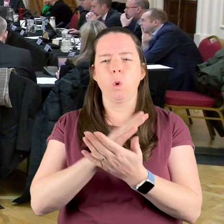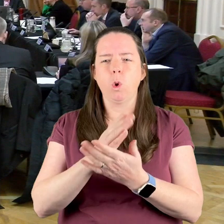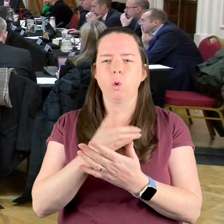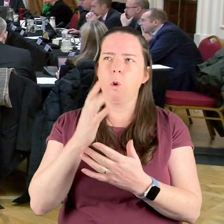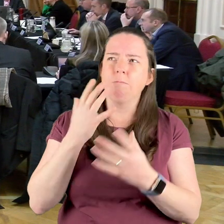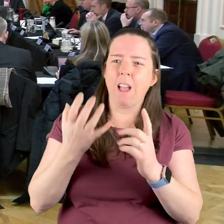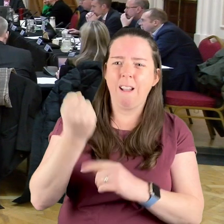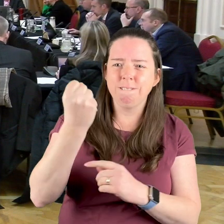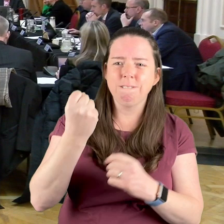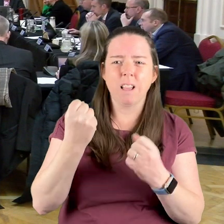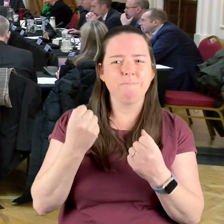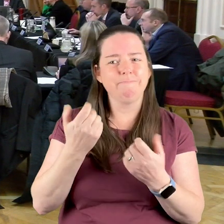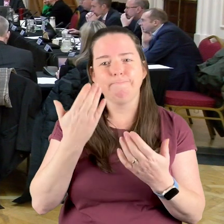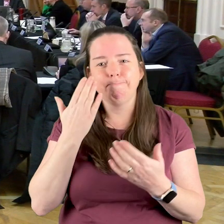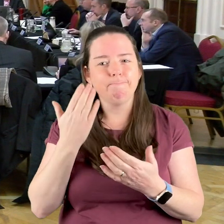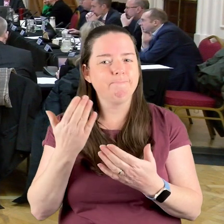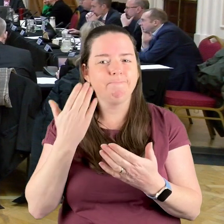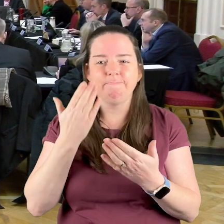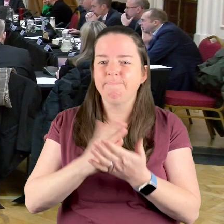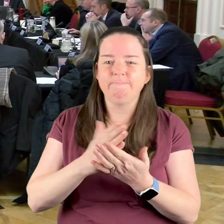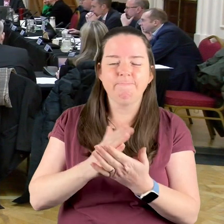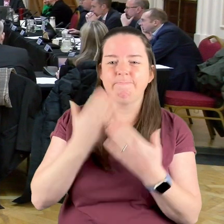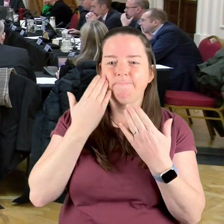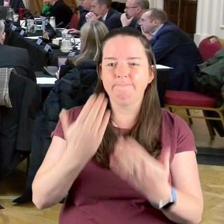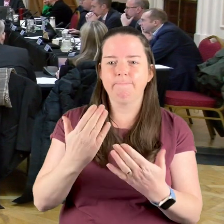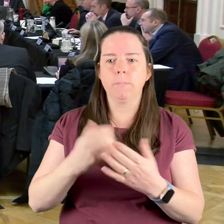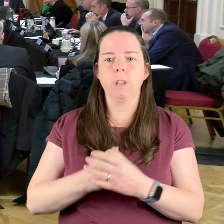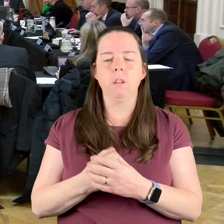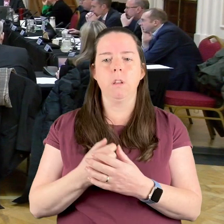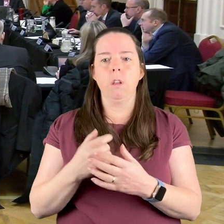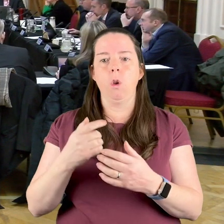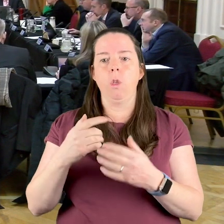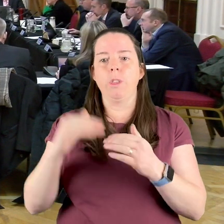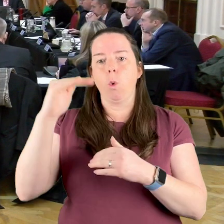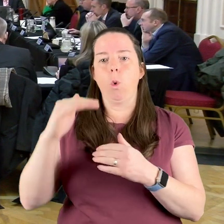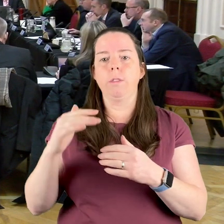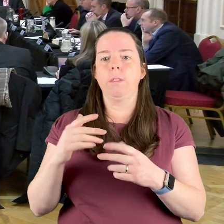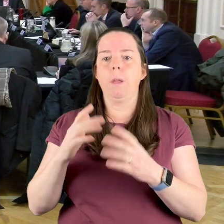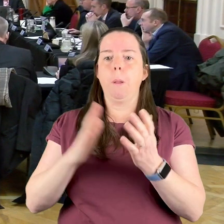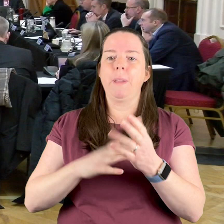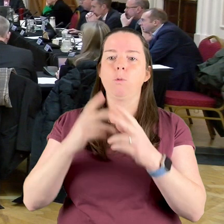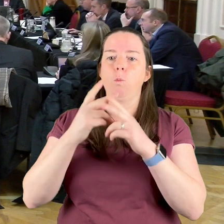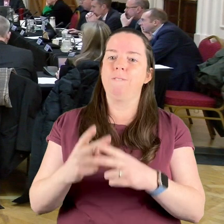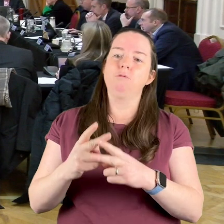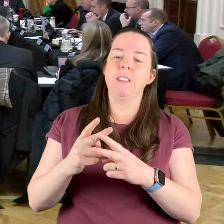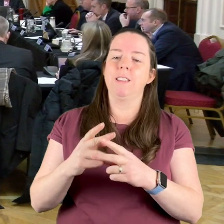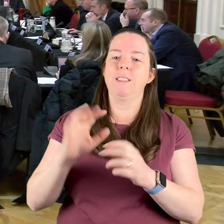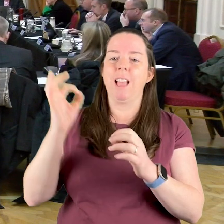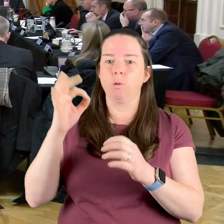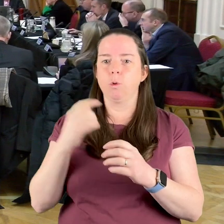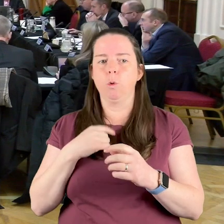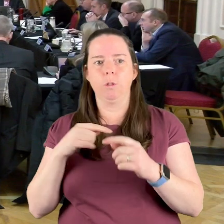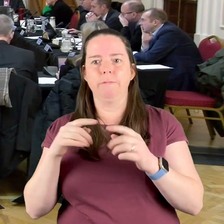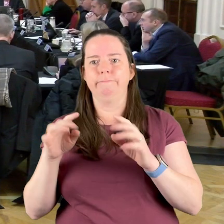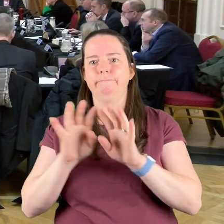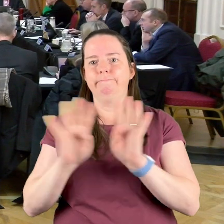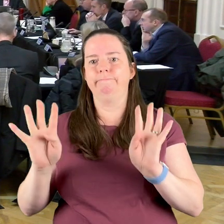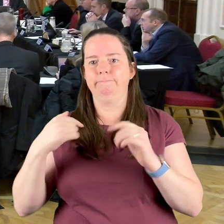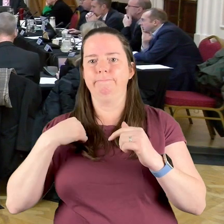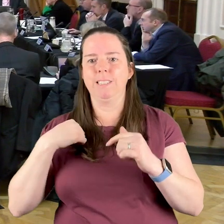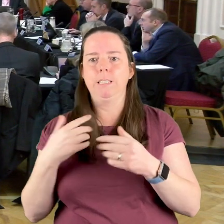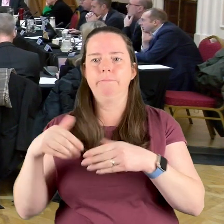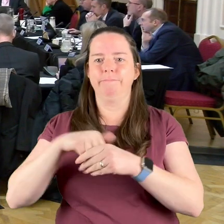sure whether they've got it. I have to be honest with you. And I sit at the Nursing and Midwifery Council, and it's the same thing everybody sees discussing across the whole